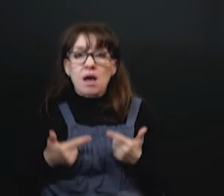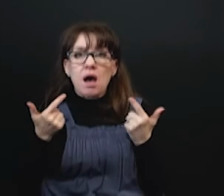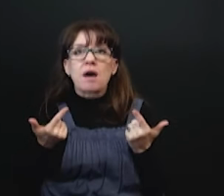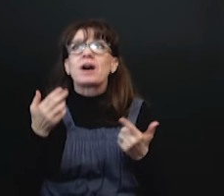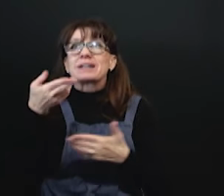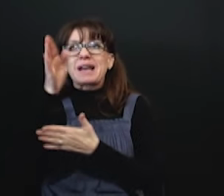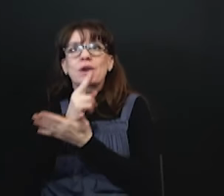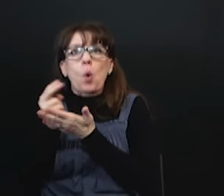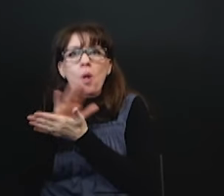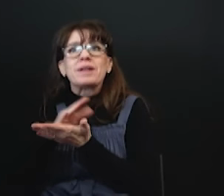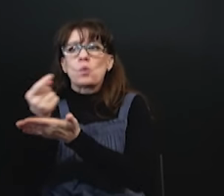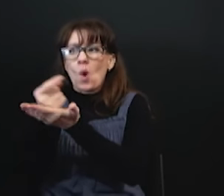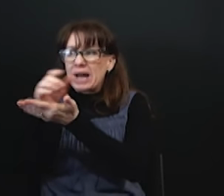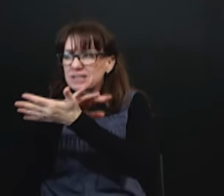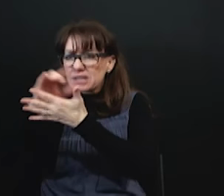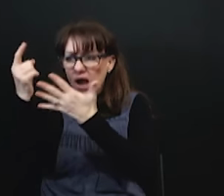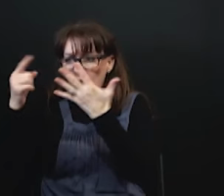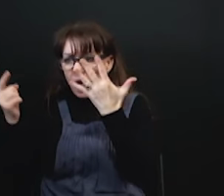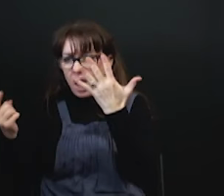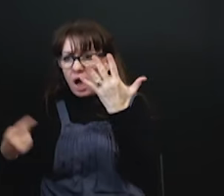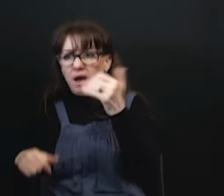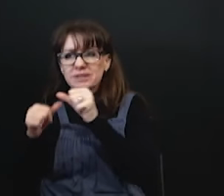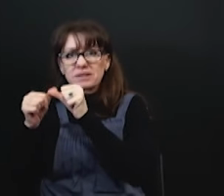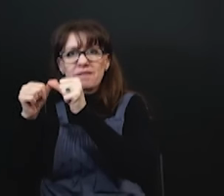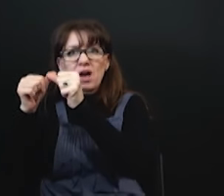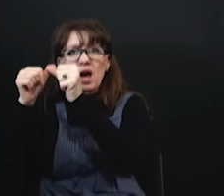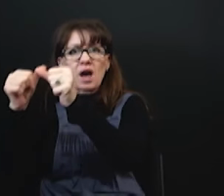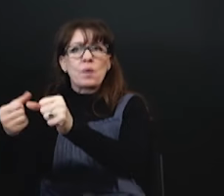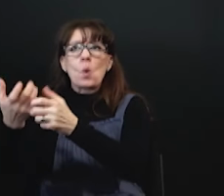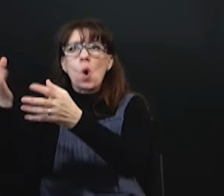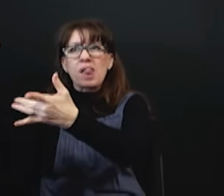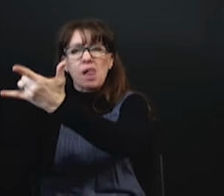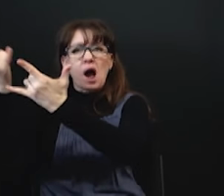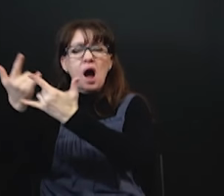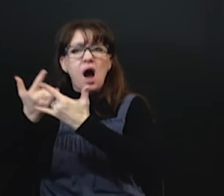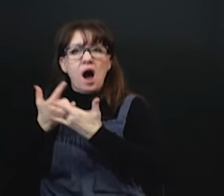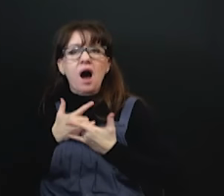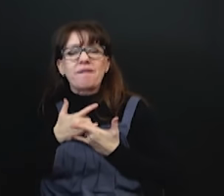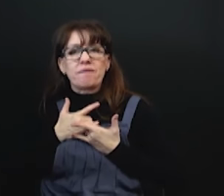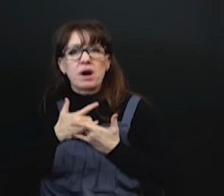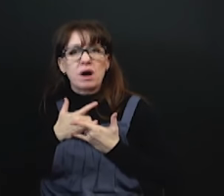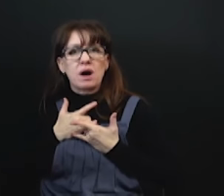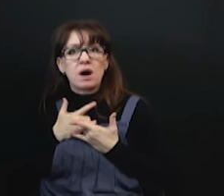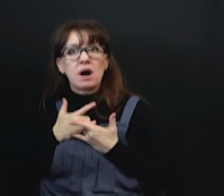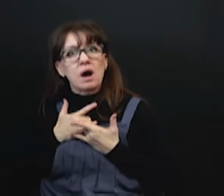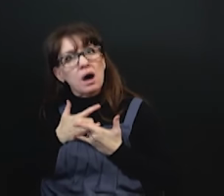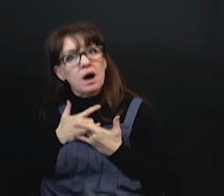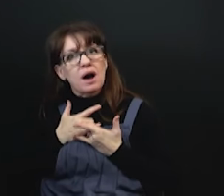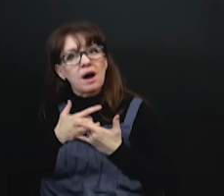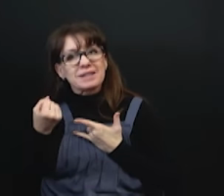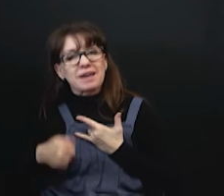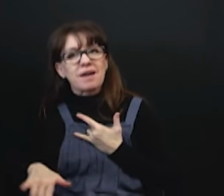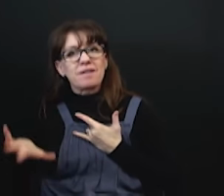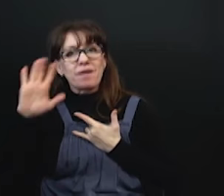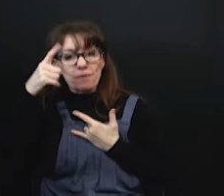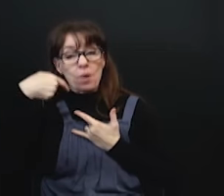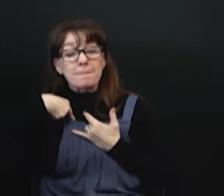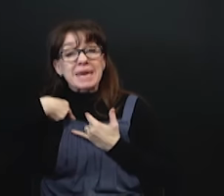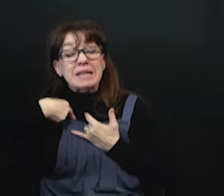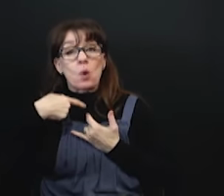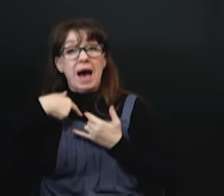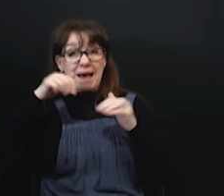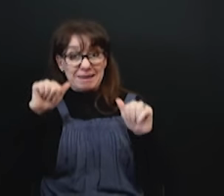holiness, God in his righteousness, God in his steadfast and abounding love would give himself for me so that I might